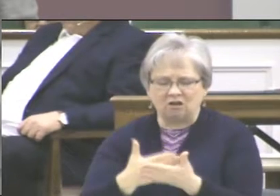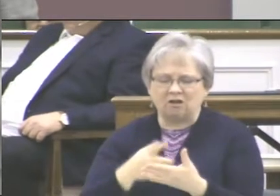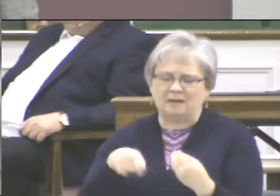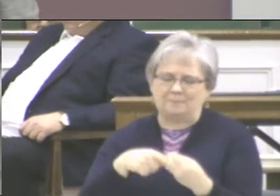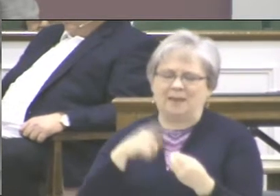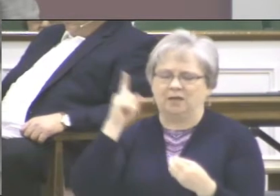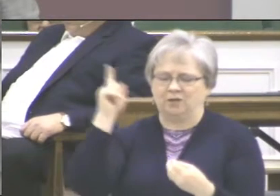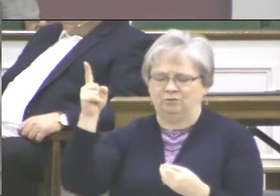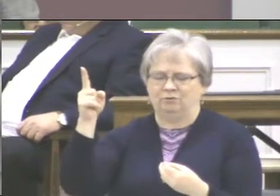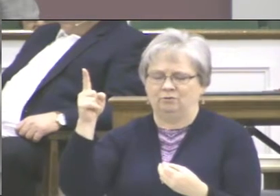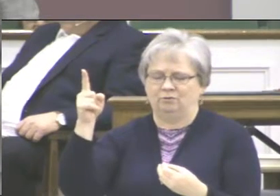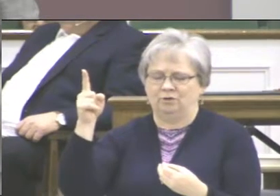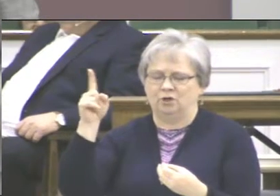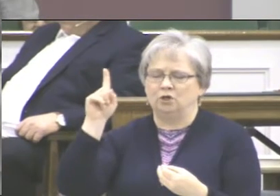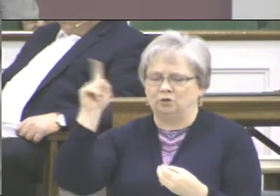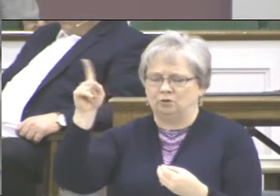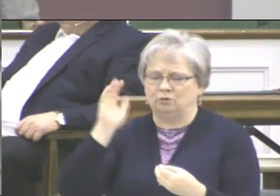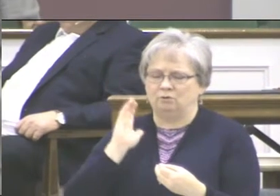are the focus of.